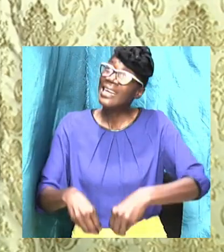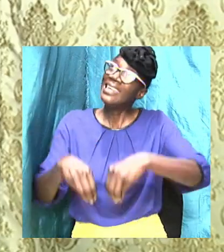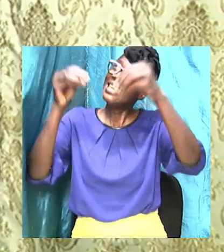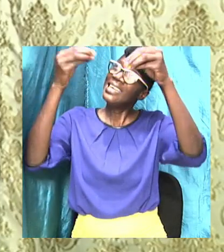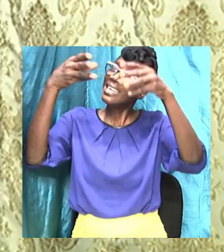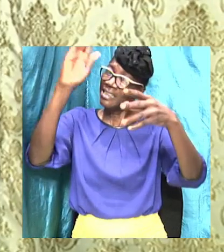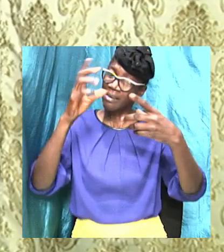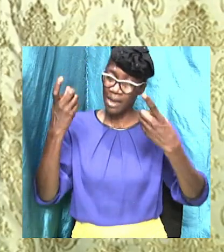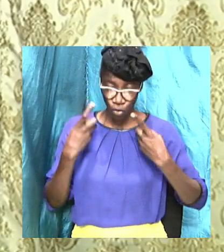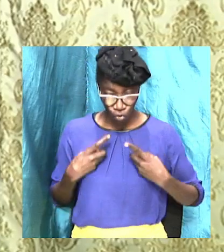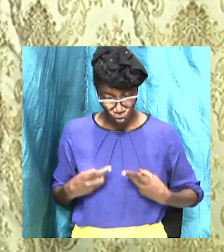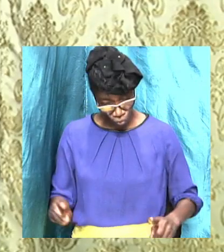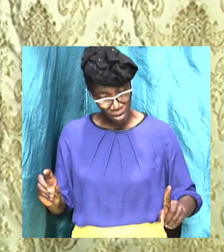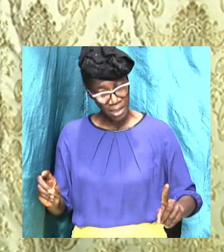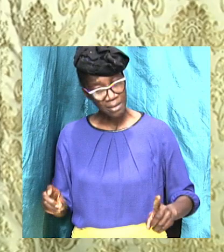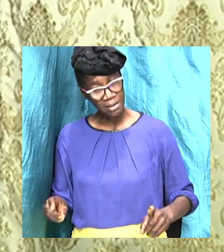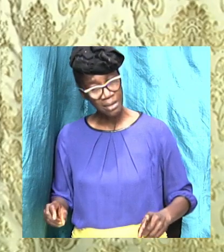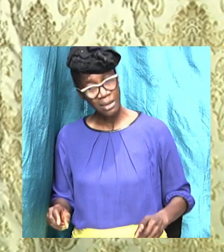way.